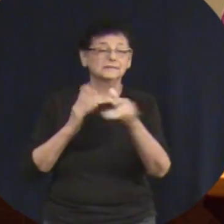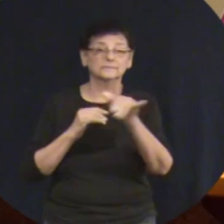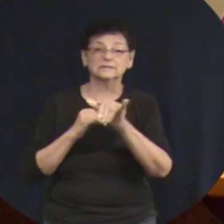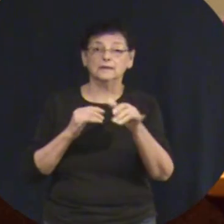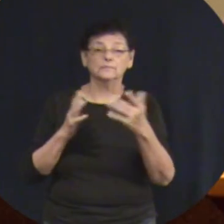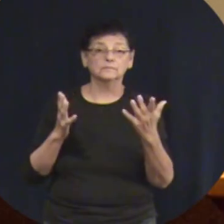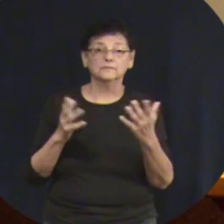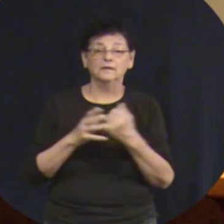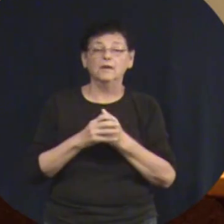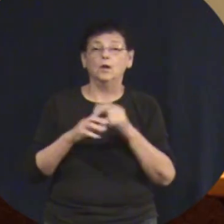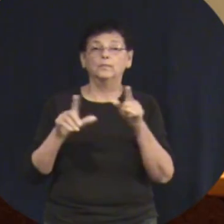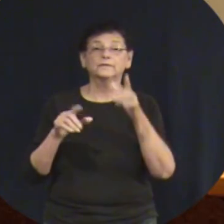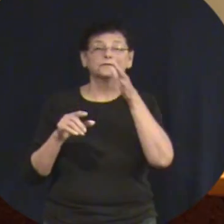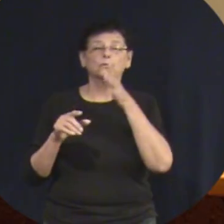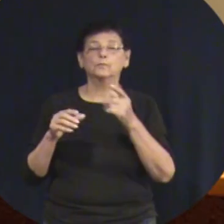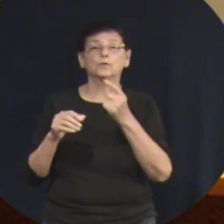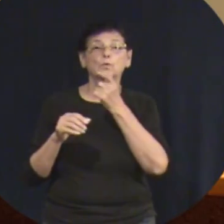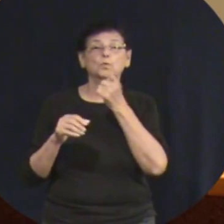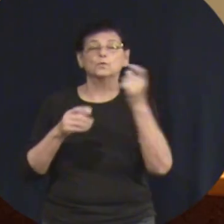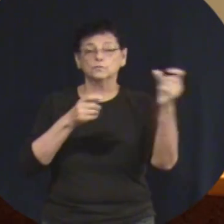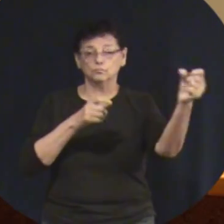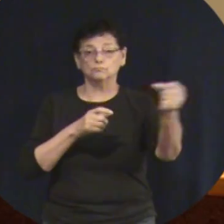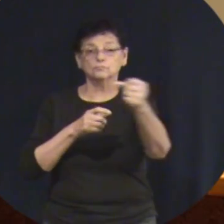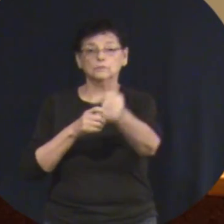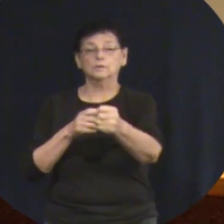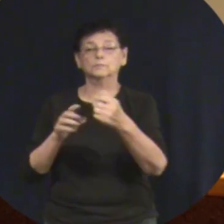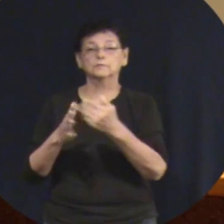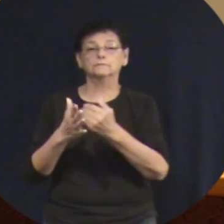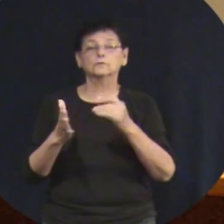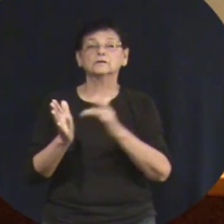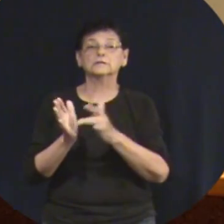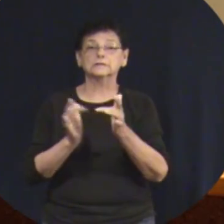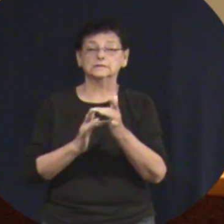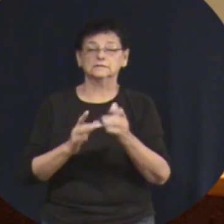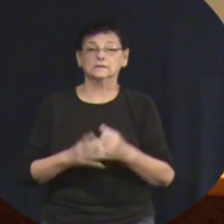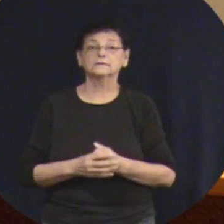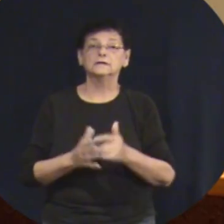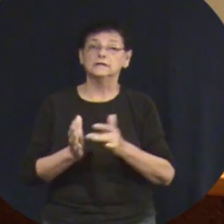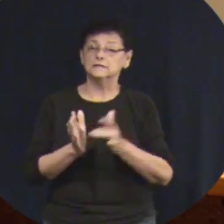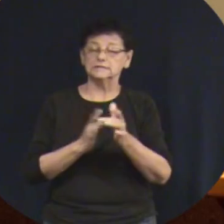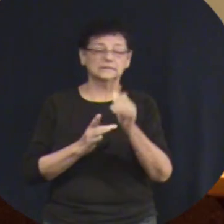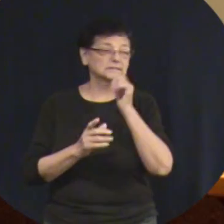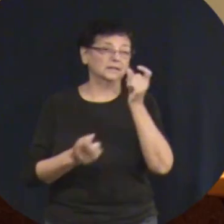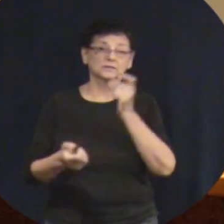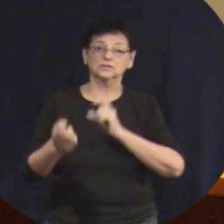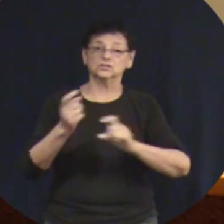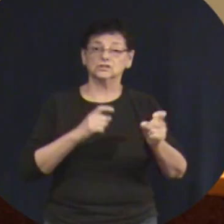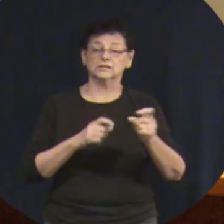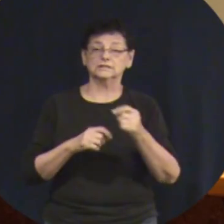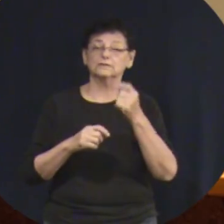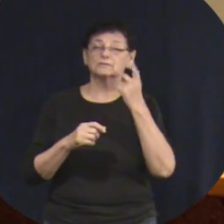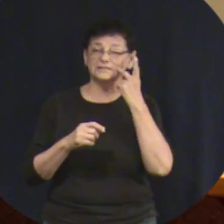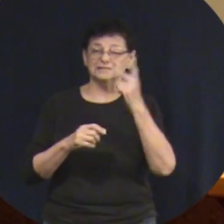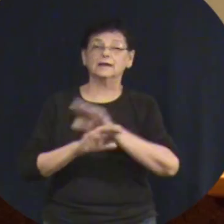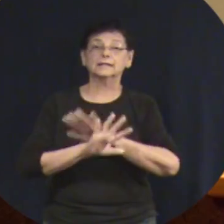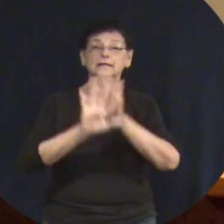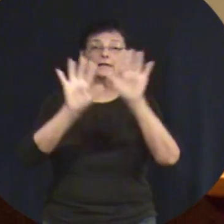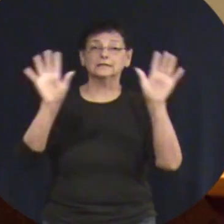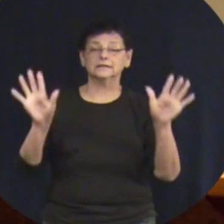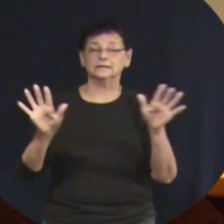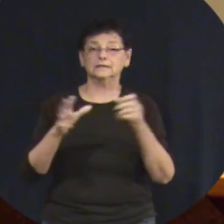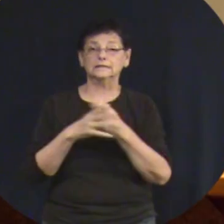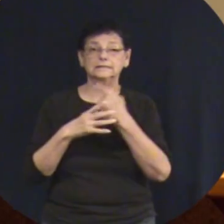alone. But the woman is the one that is brought before Jesus. And Jesus did not change the laws. We see that very clearly,